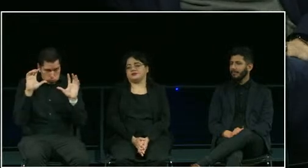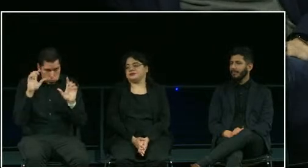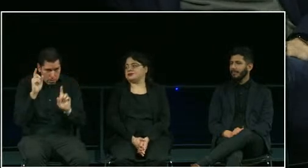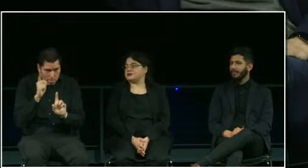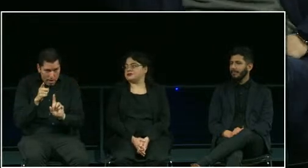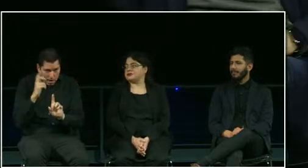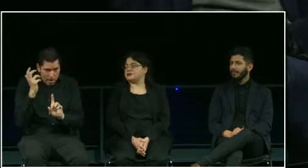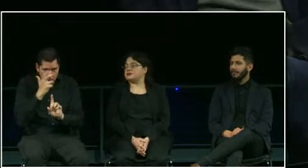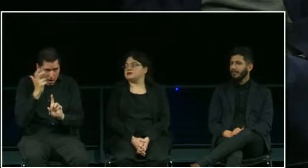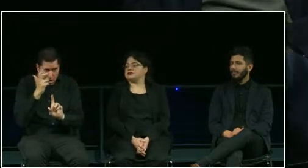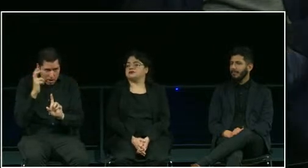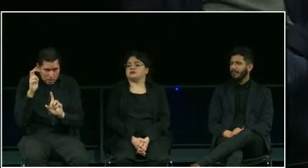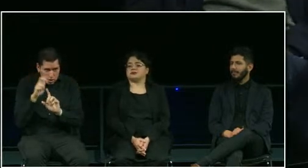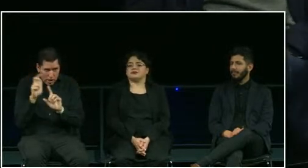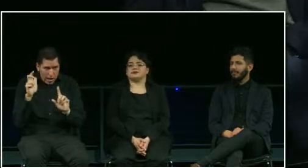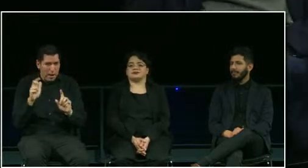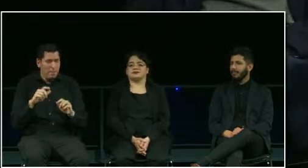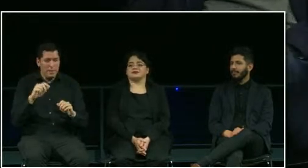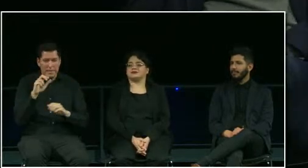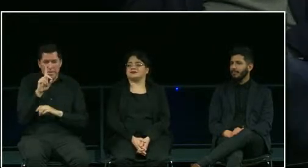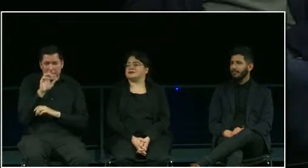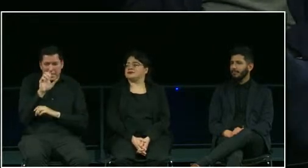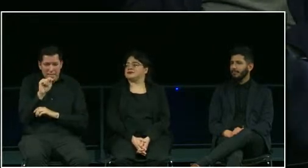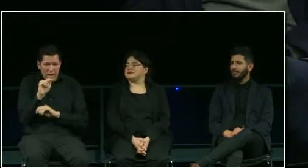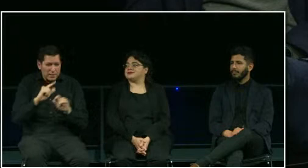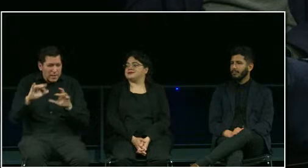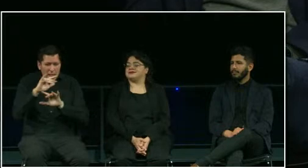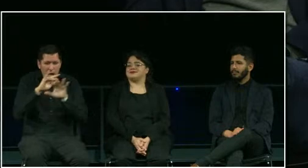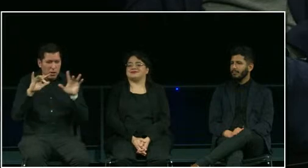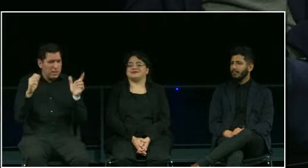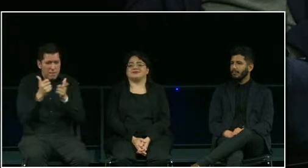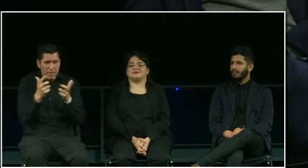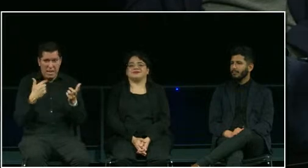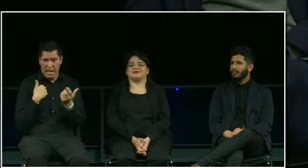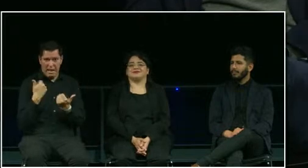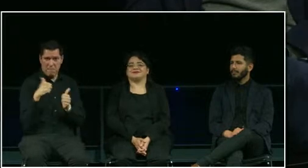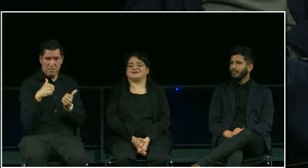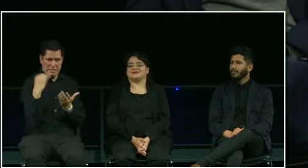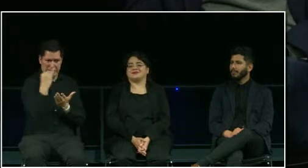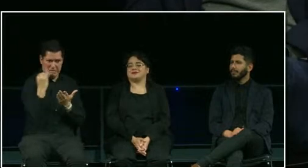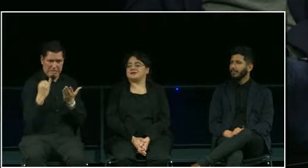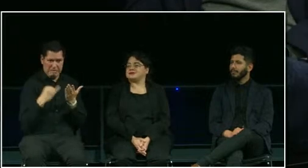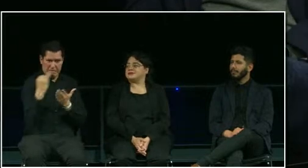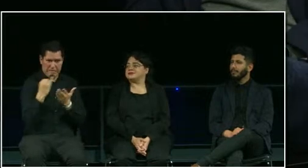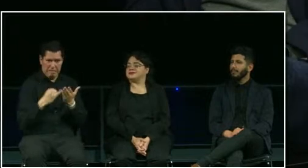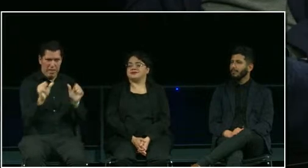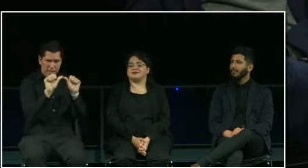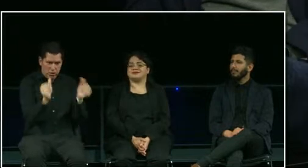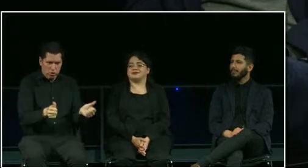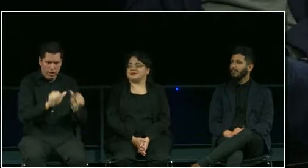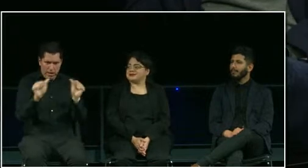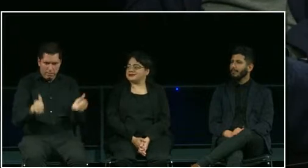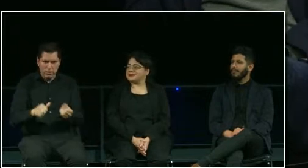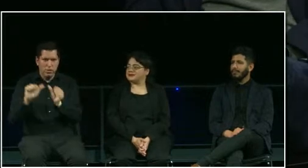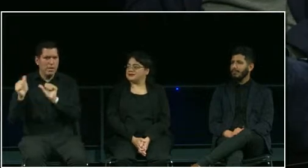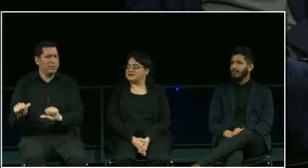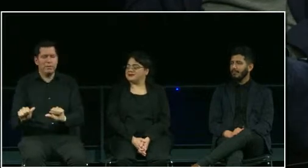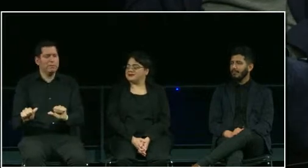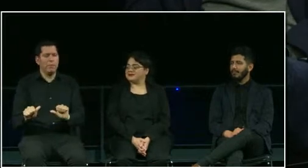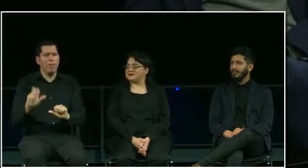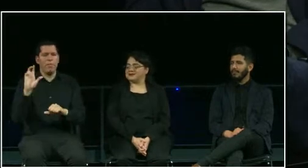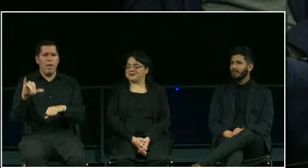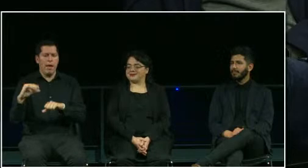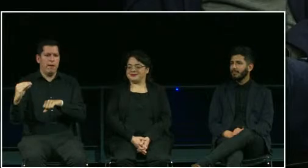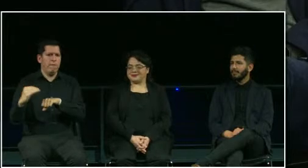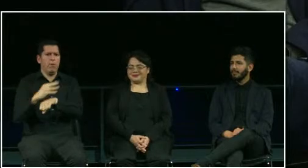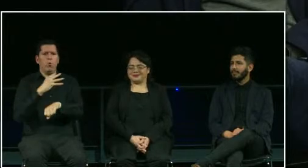epic. And the dust clouds and everything. I actually was like trying to draw those shapes. And like that